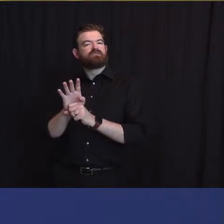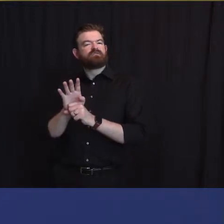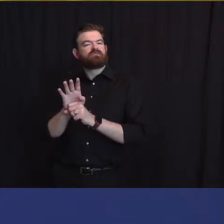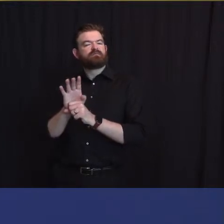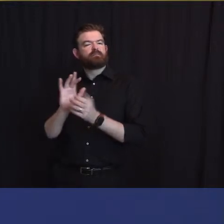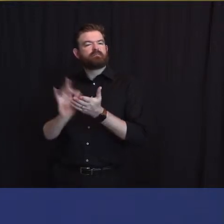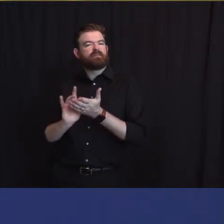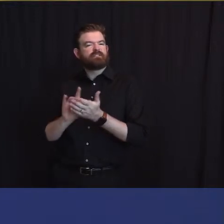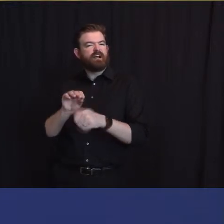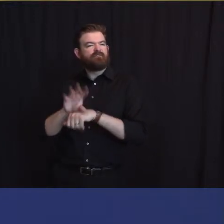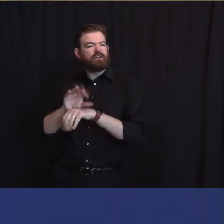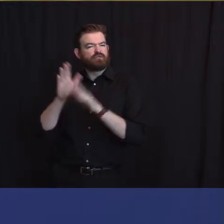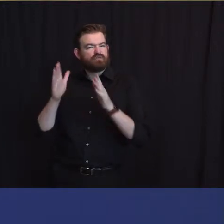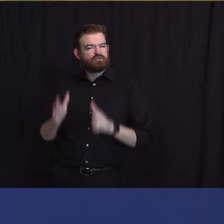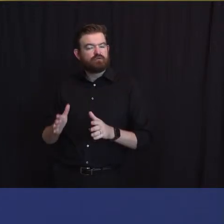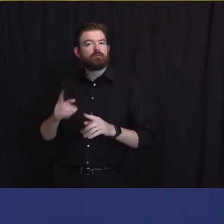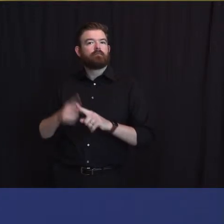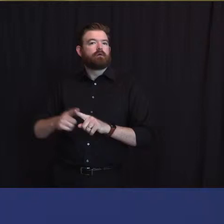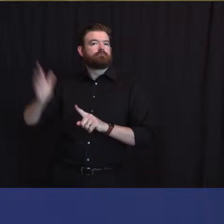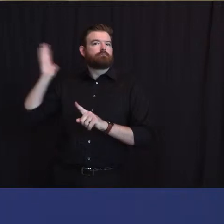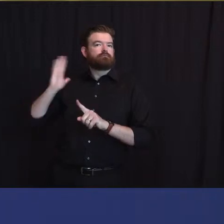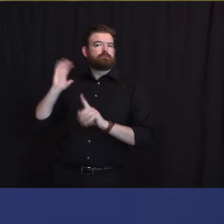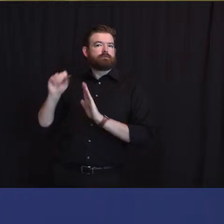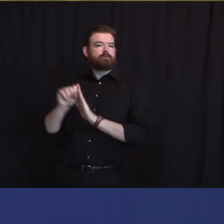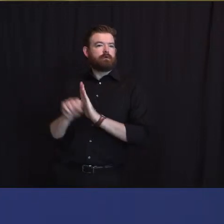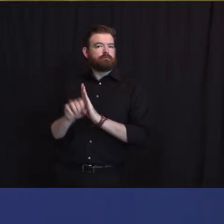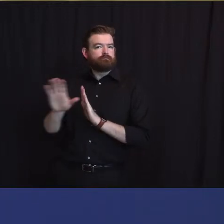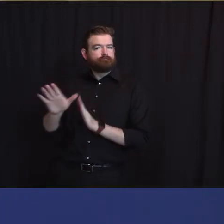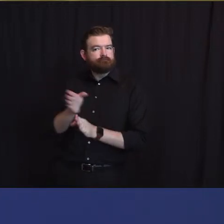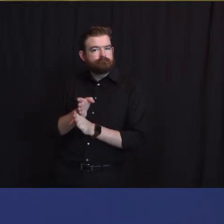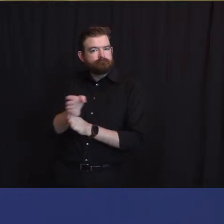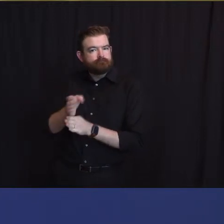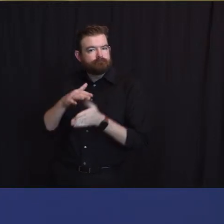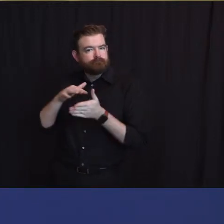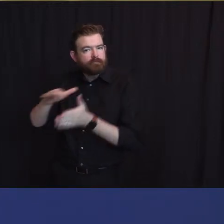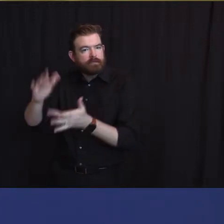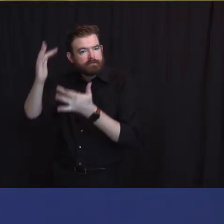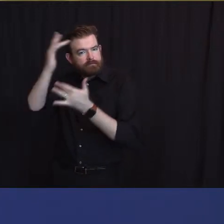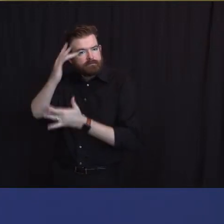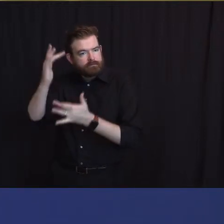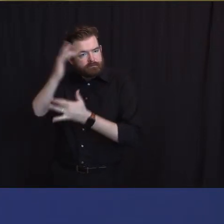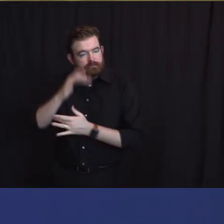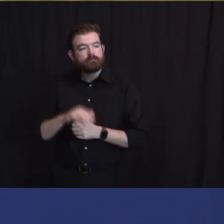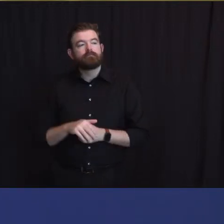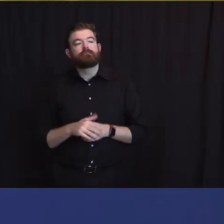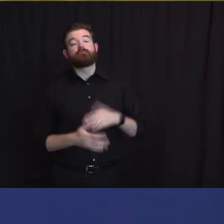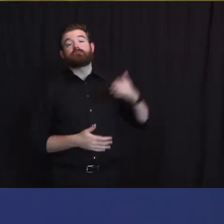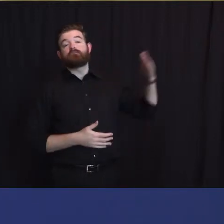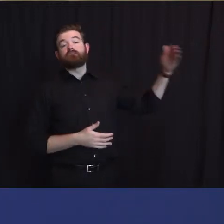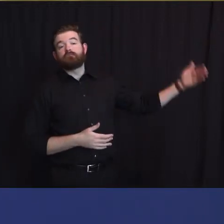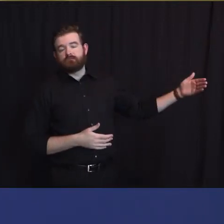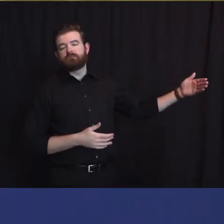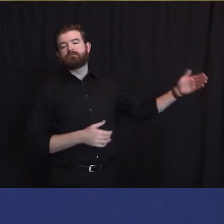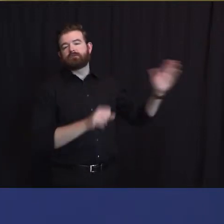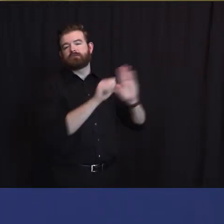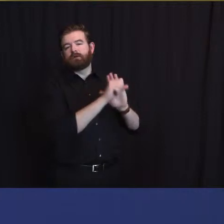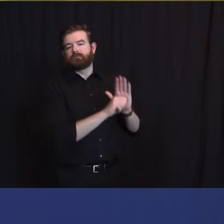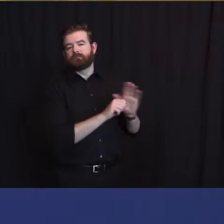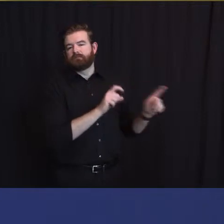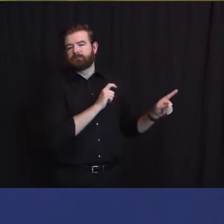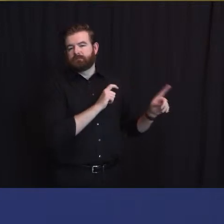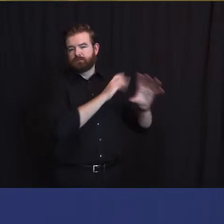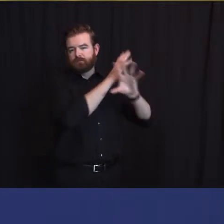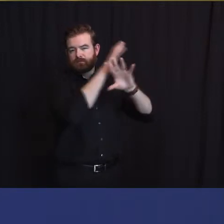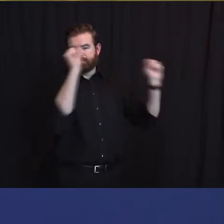Bresnitz. To my far left, another guy who needs no introduction, State Police Superintendent Colonel Pat Callahan. And I'm